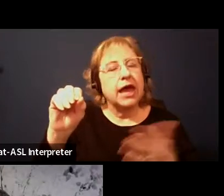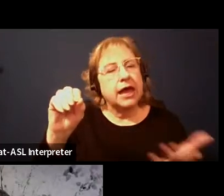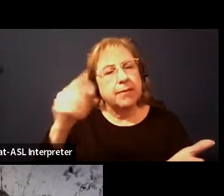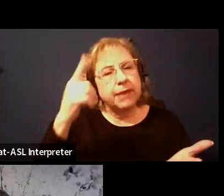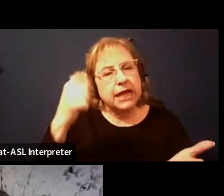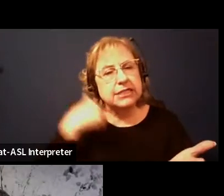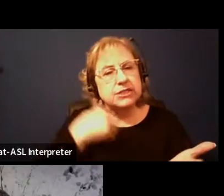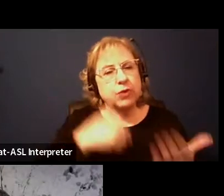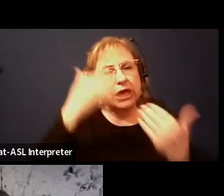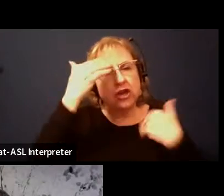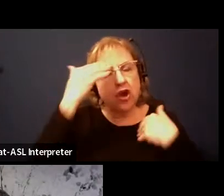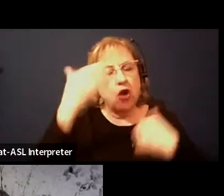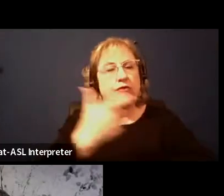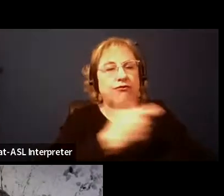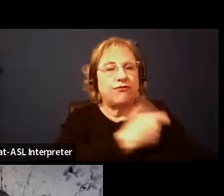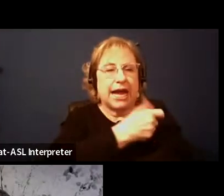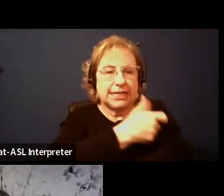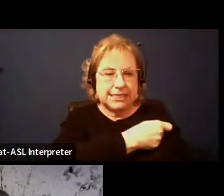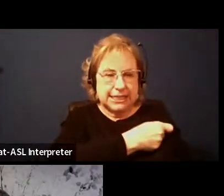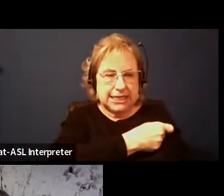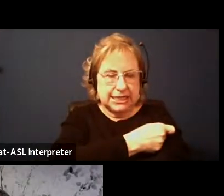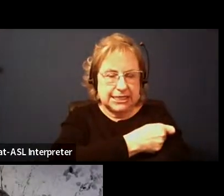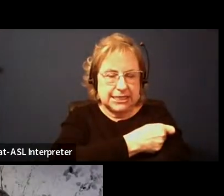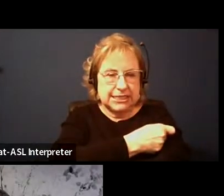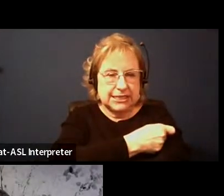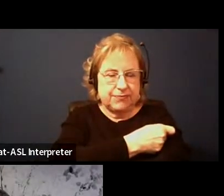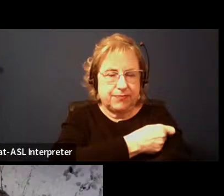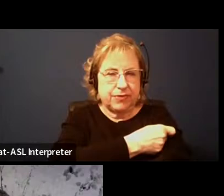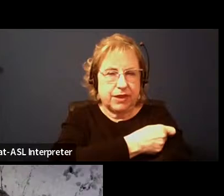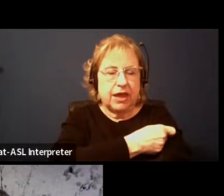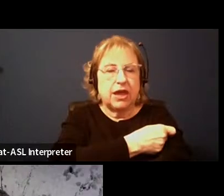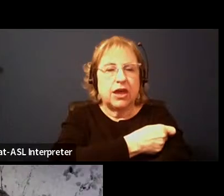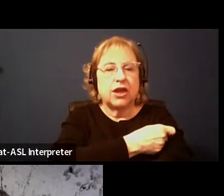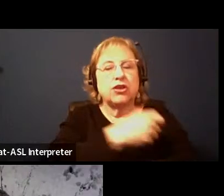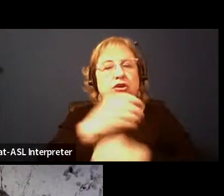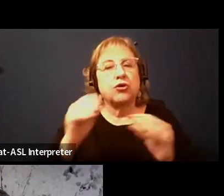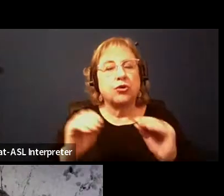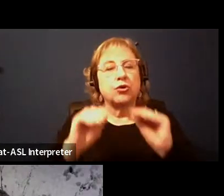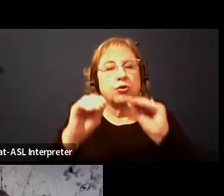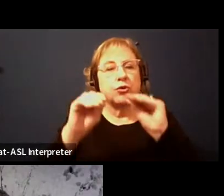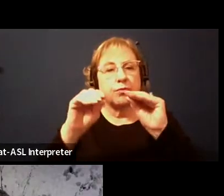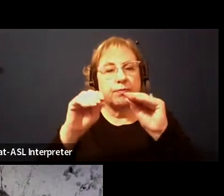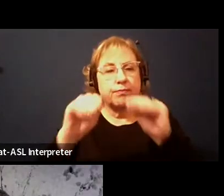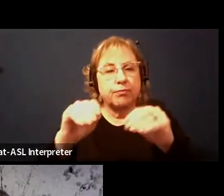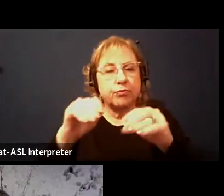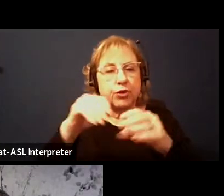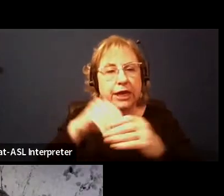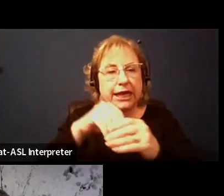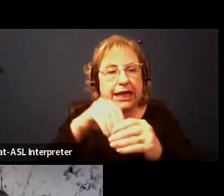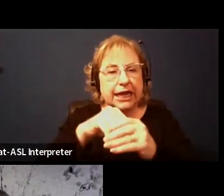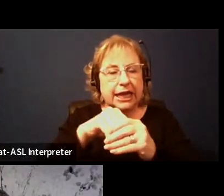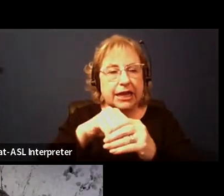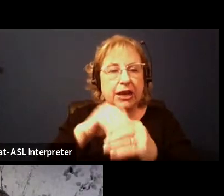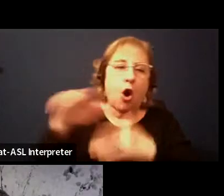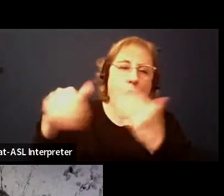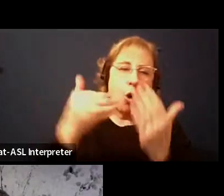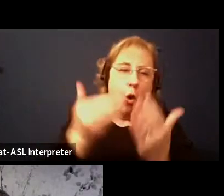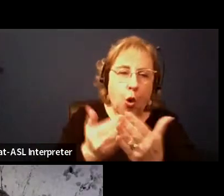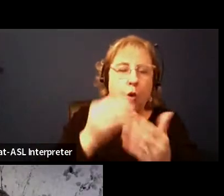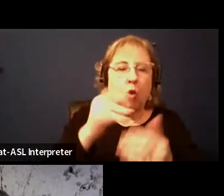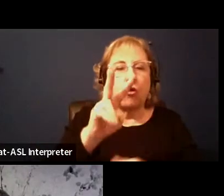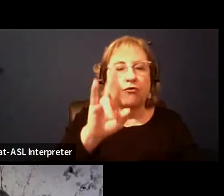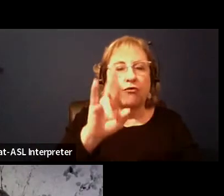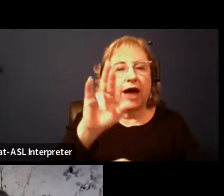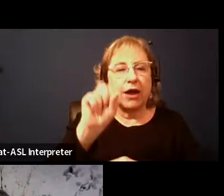know vaccines, you're introducing, it's either an entire virus or a